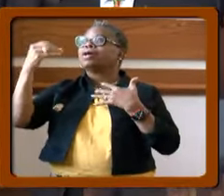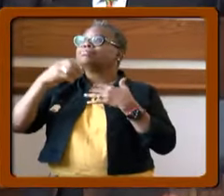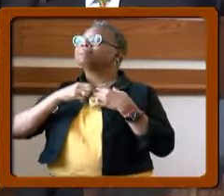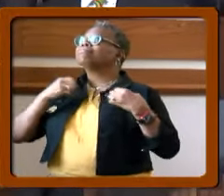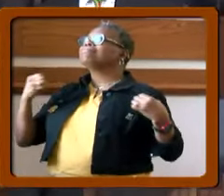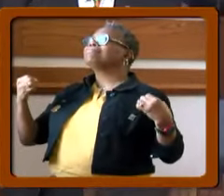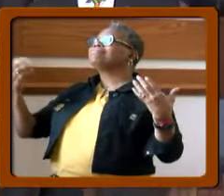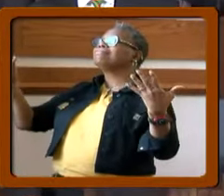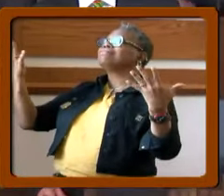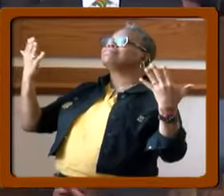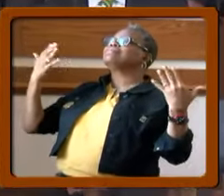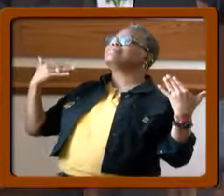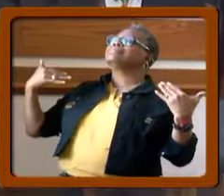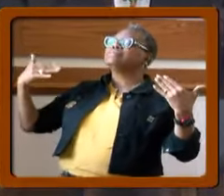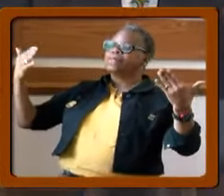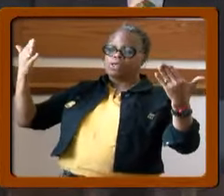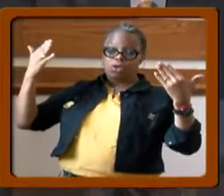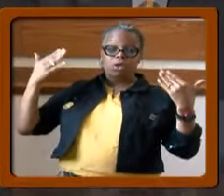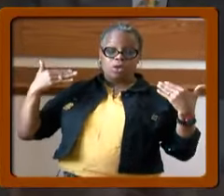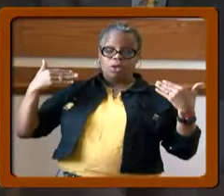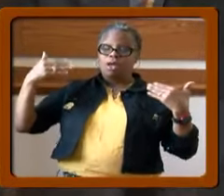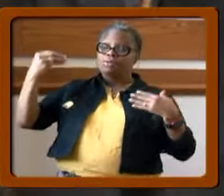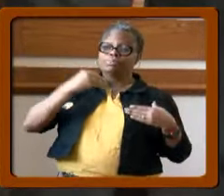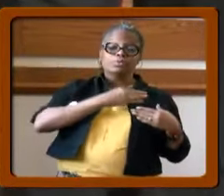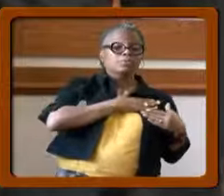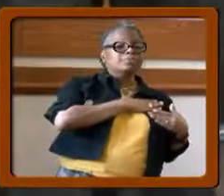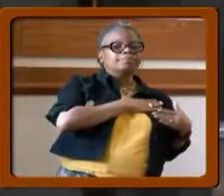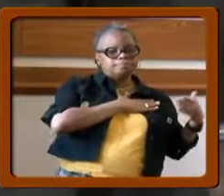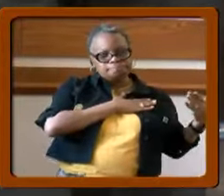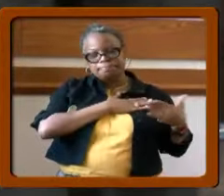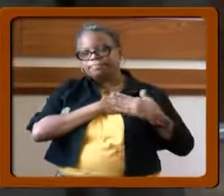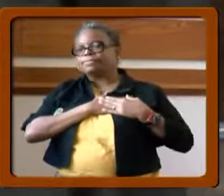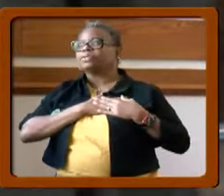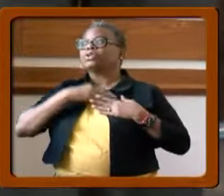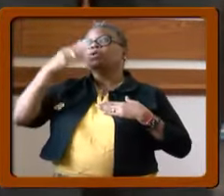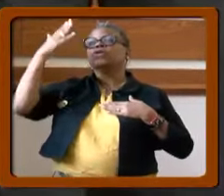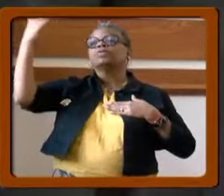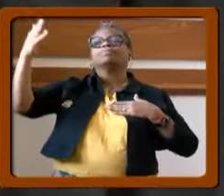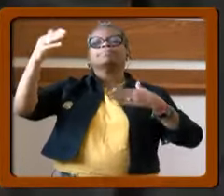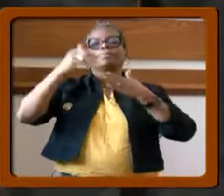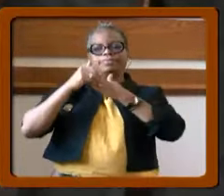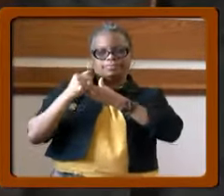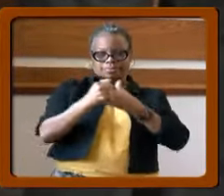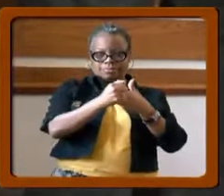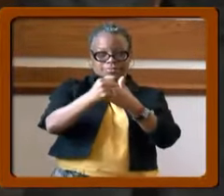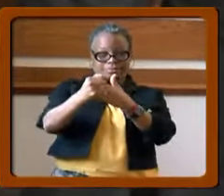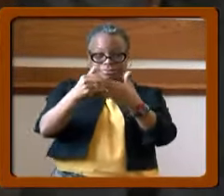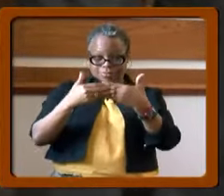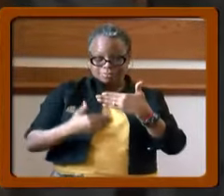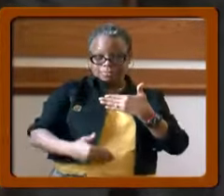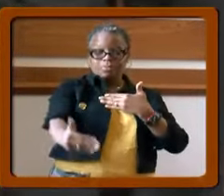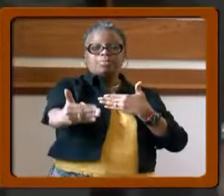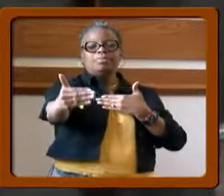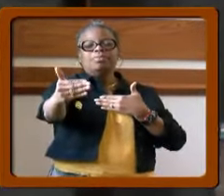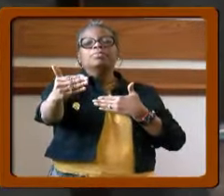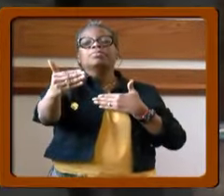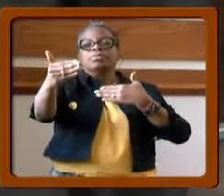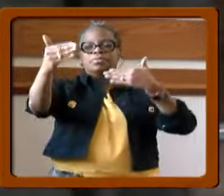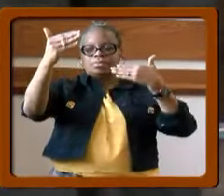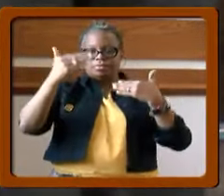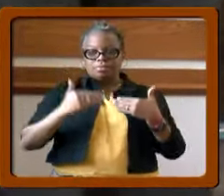and it looked as if it was over, Lord, you made a